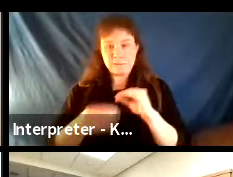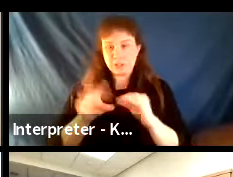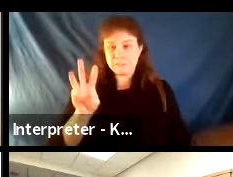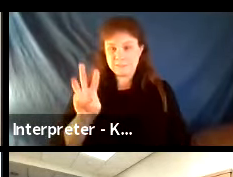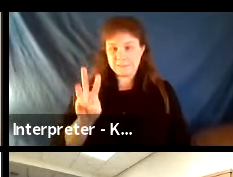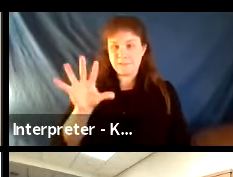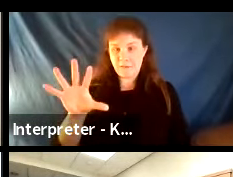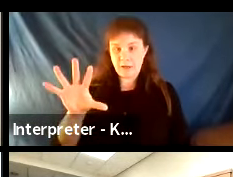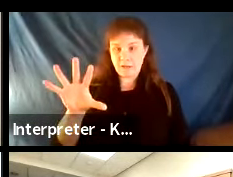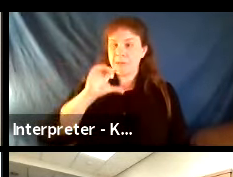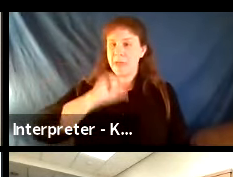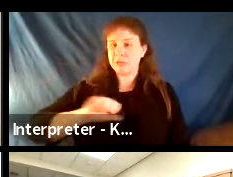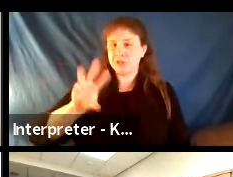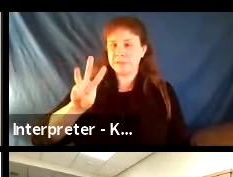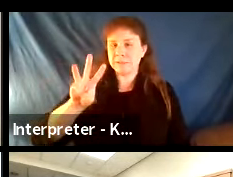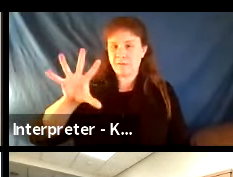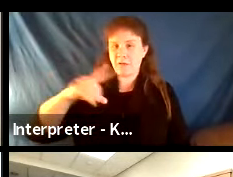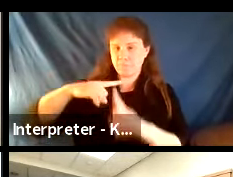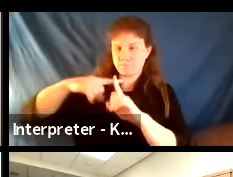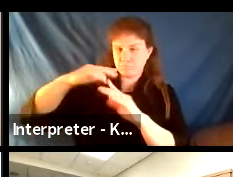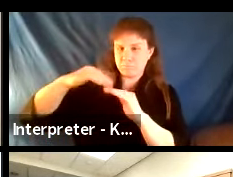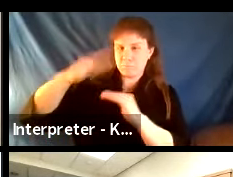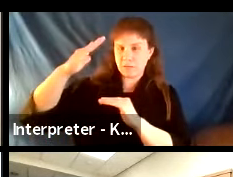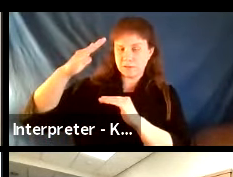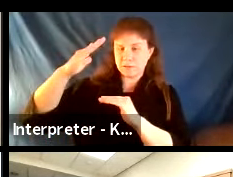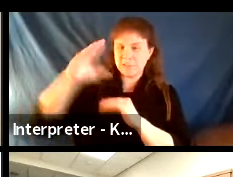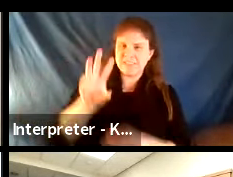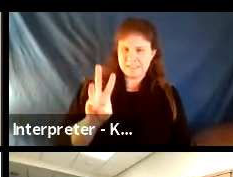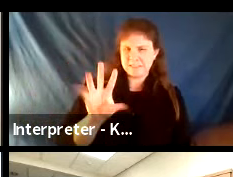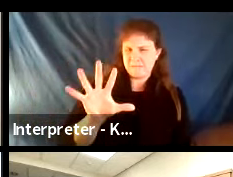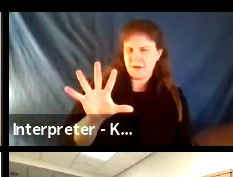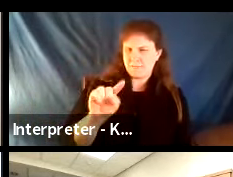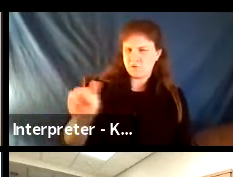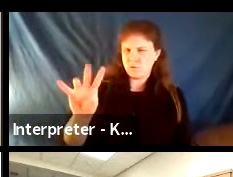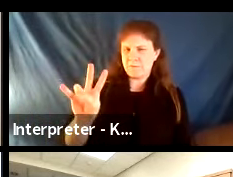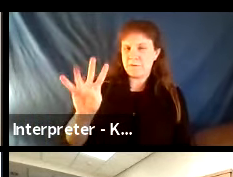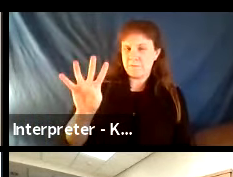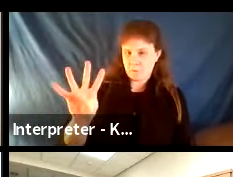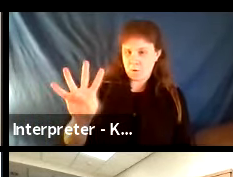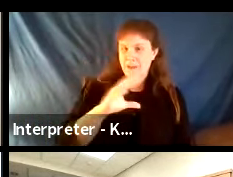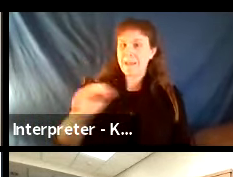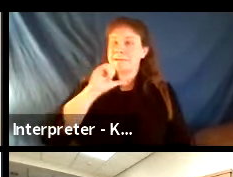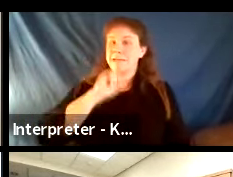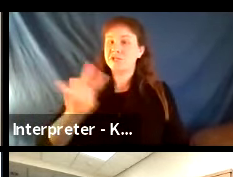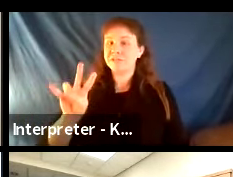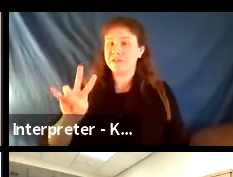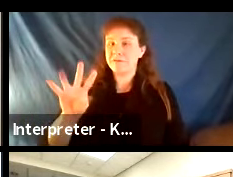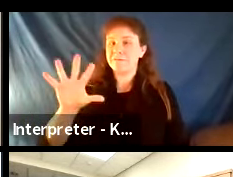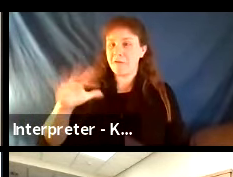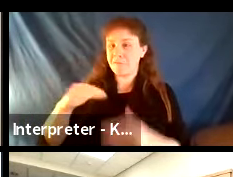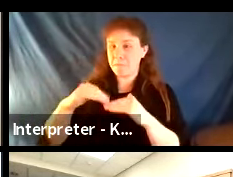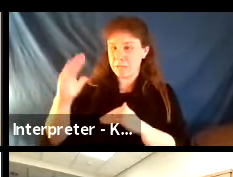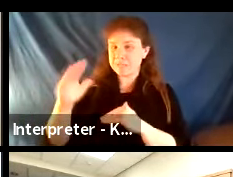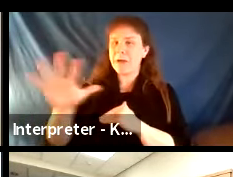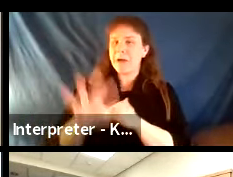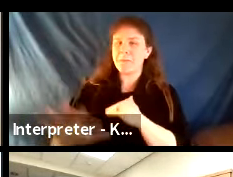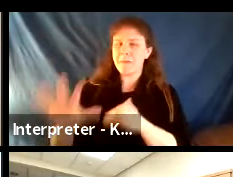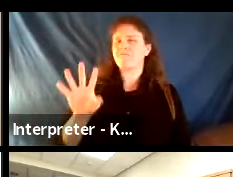plus, in addition to the 65 through 74, in addition to 75 plus, it's probably around 4.25